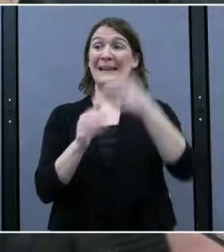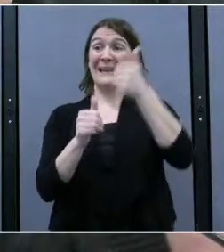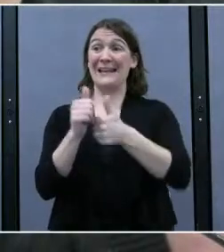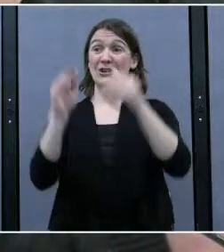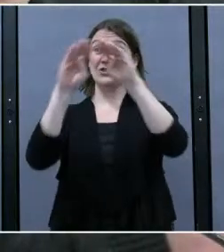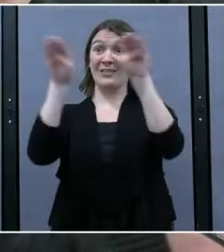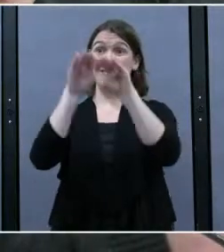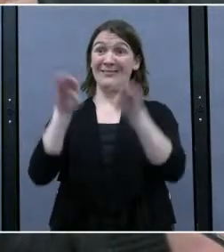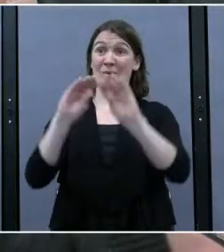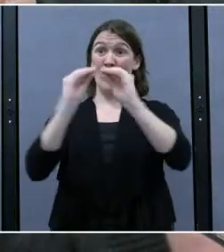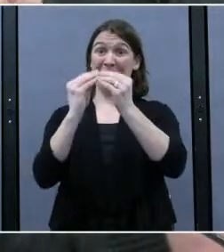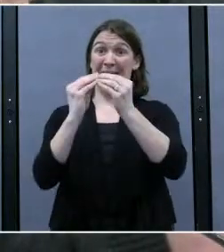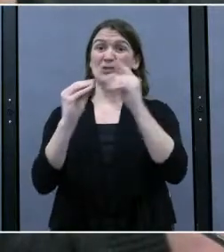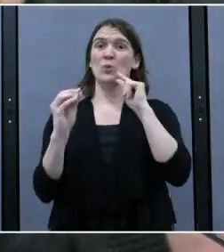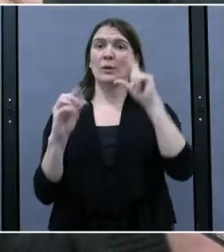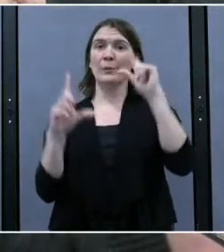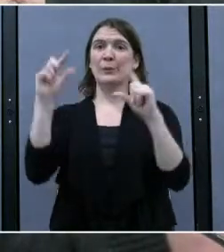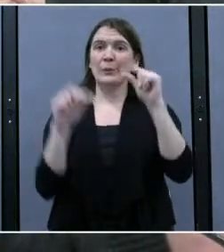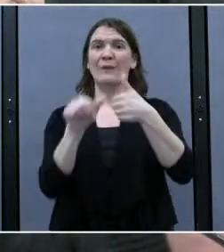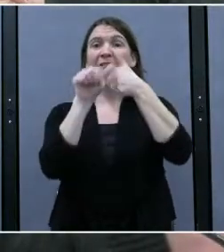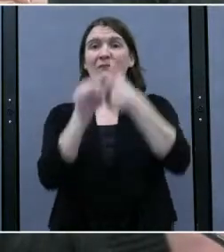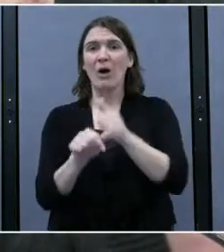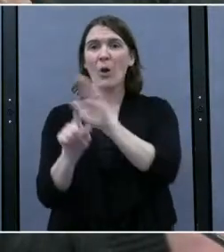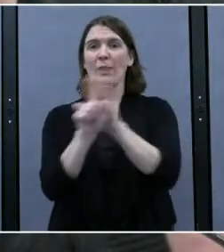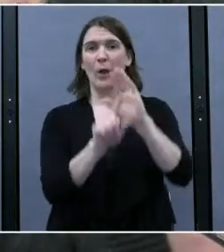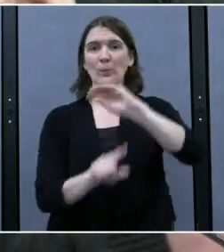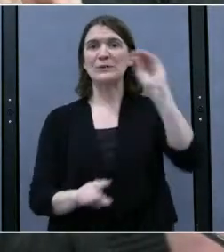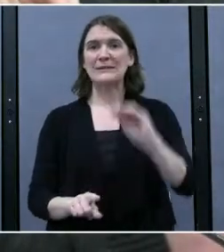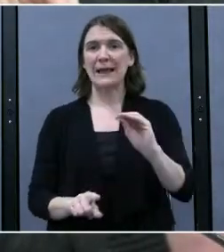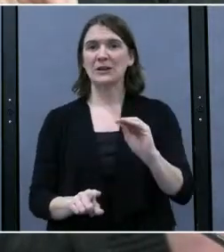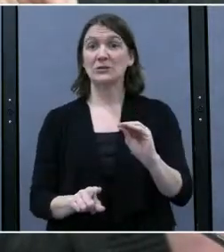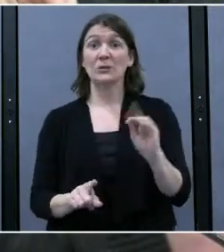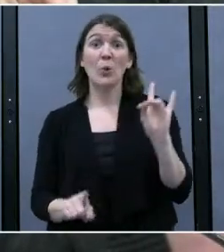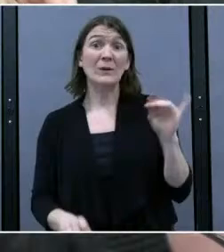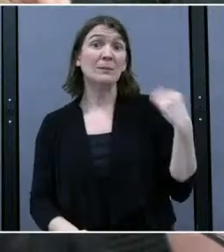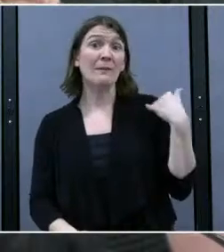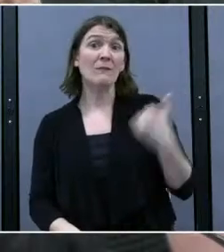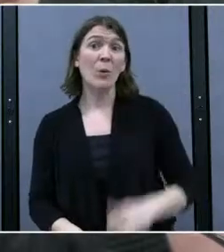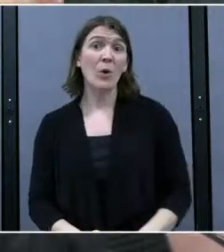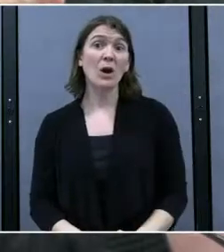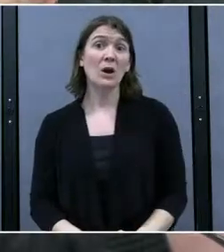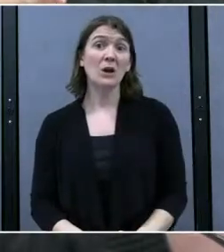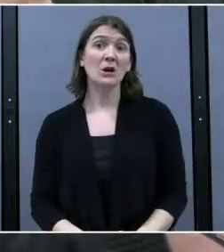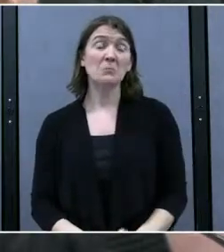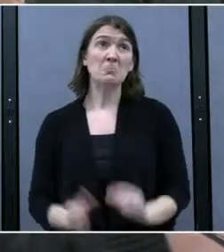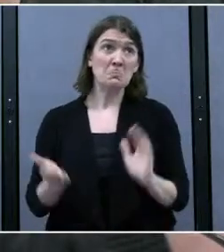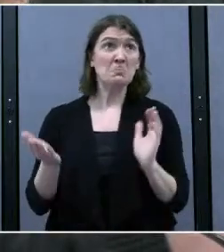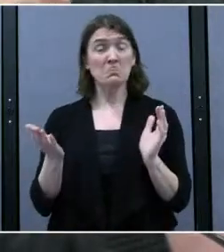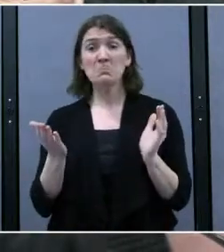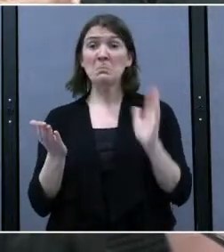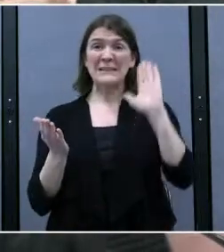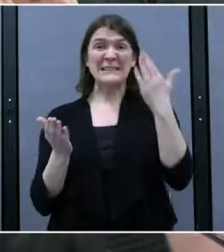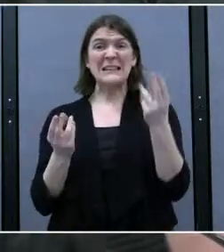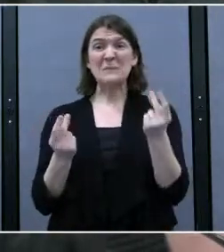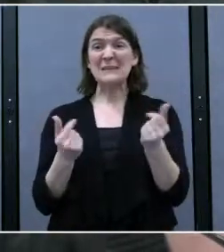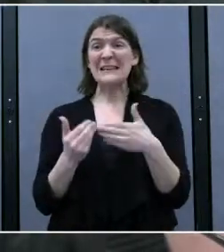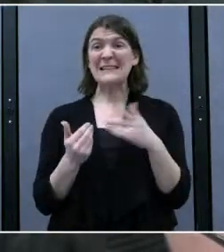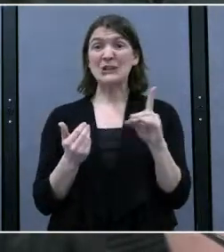allocation can be raised or lowered accordingly. That's been done in the past, and that seems quick and